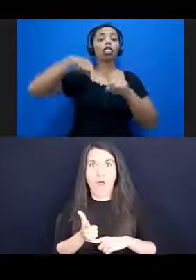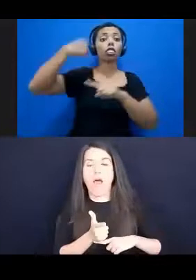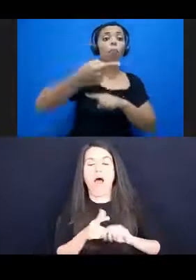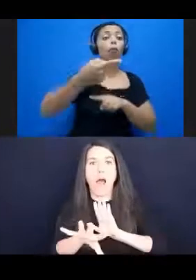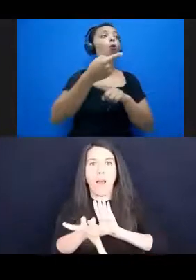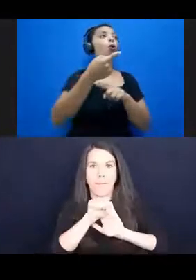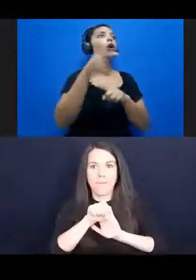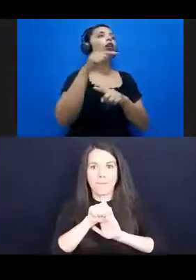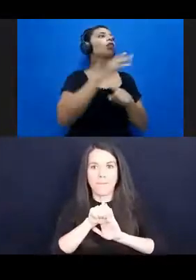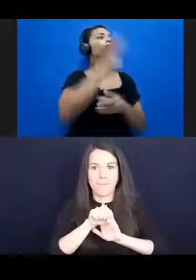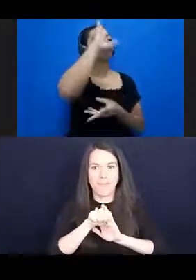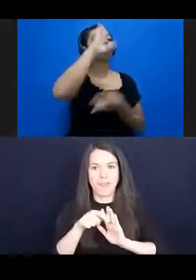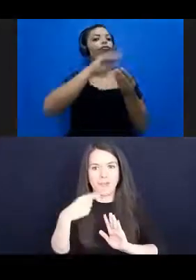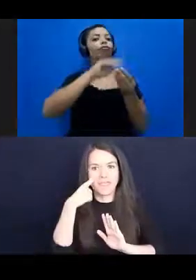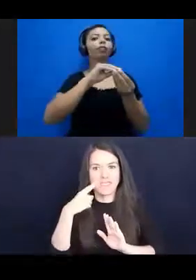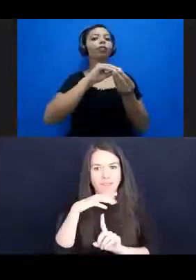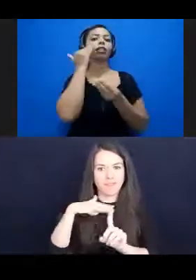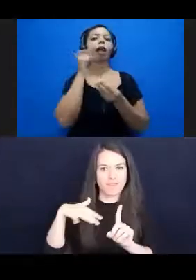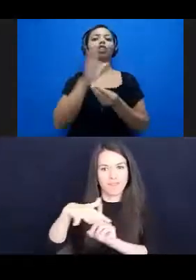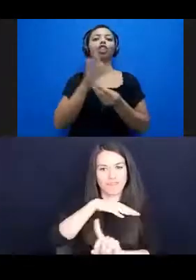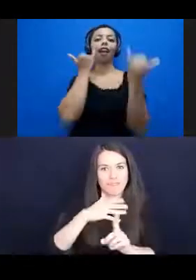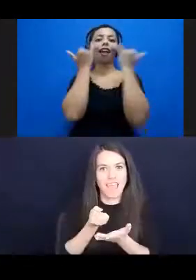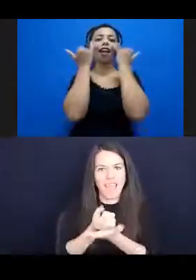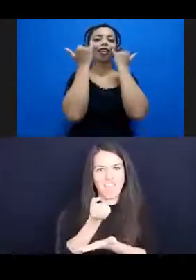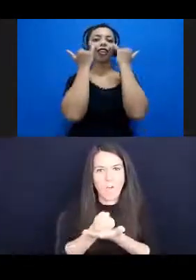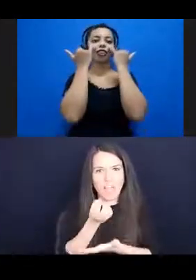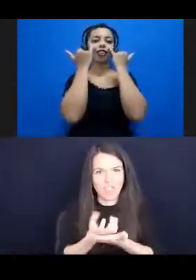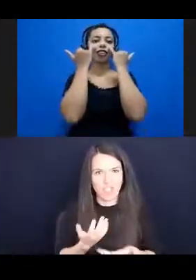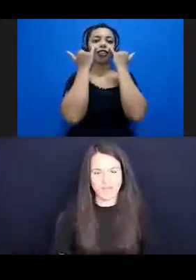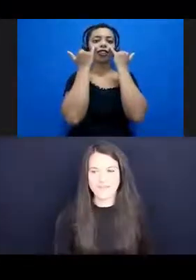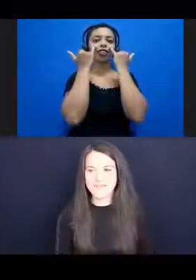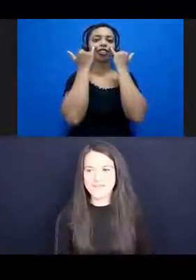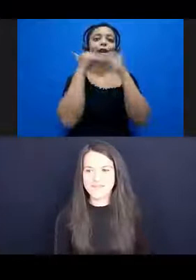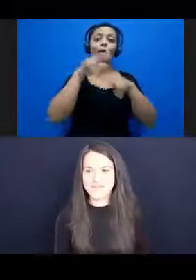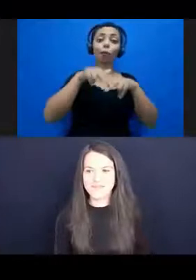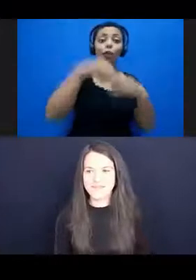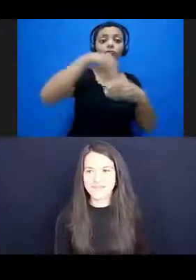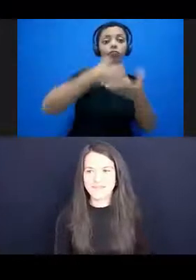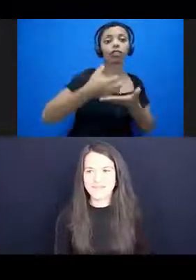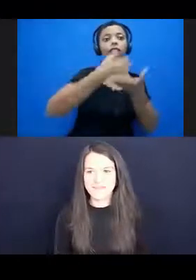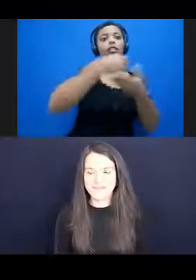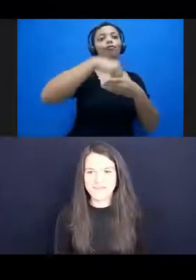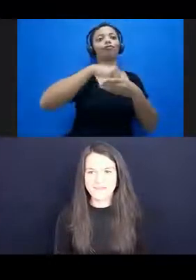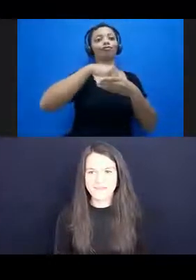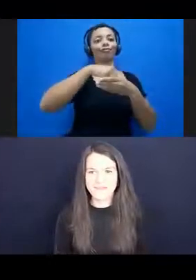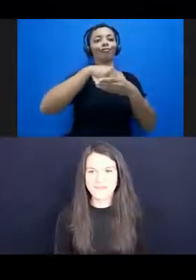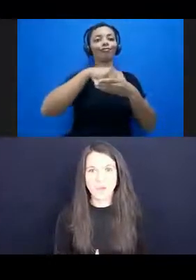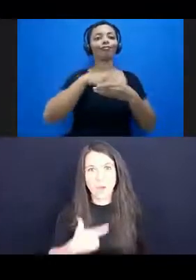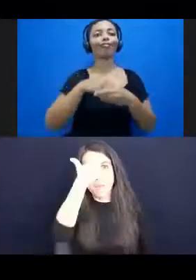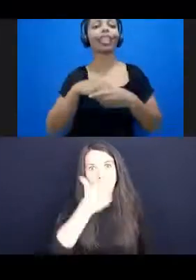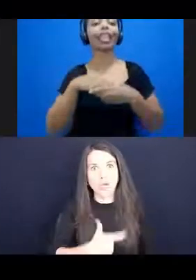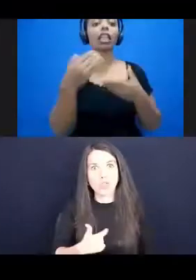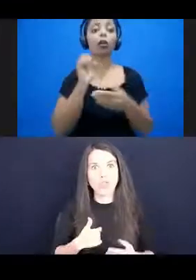the proximity information from the iBeacon, if the object has an iBeacon on it, to inform the user if they're getting closer or further